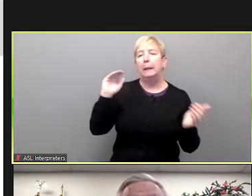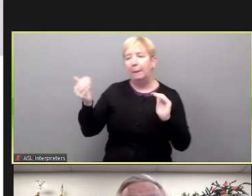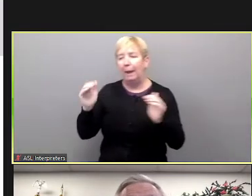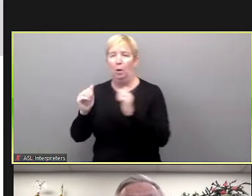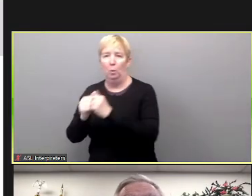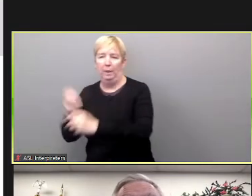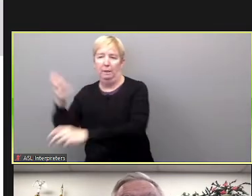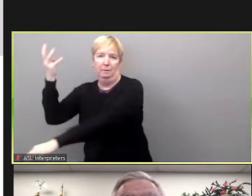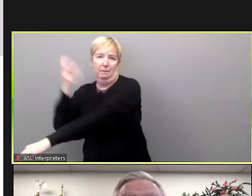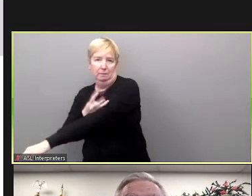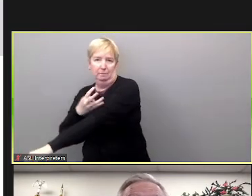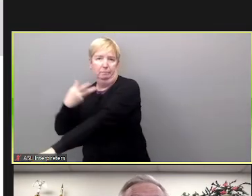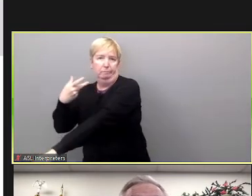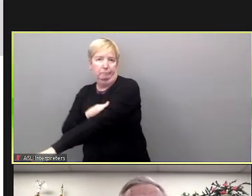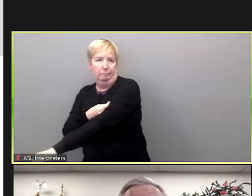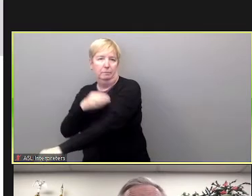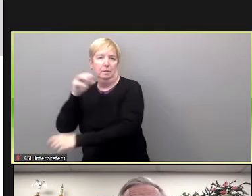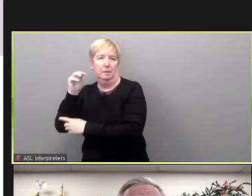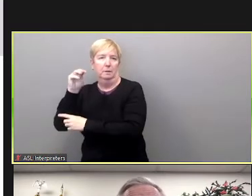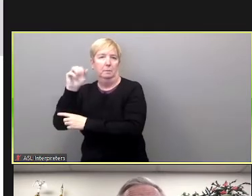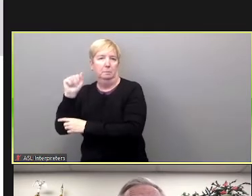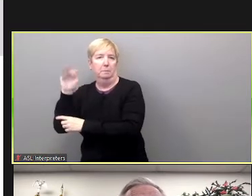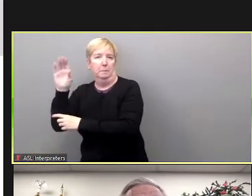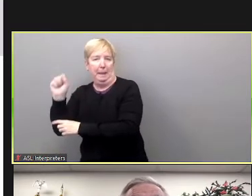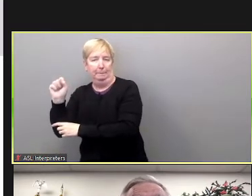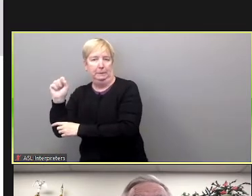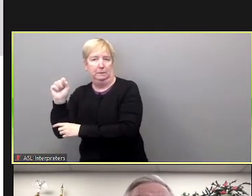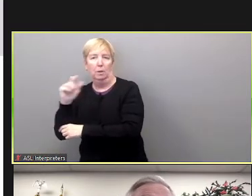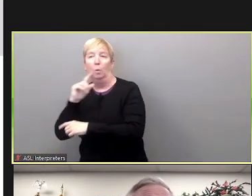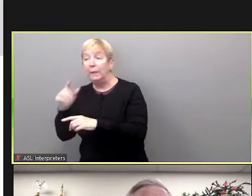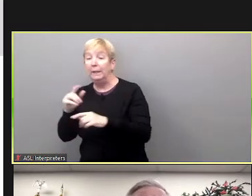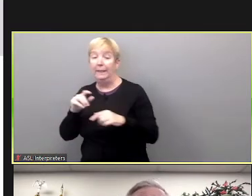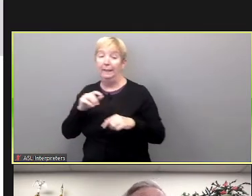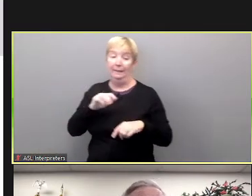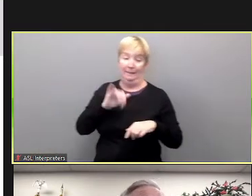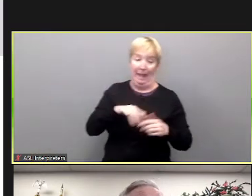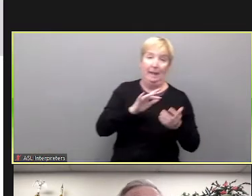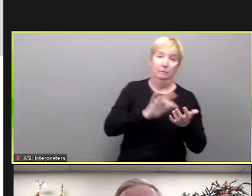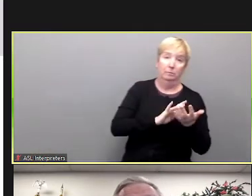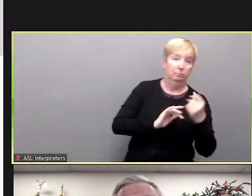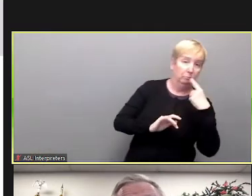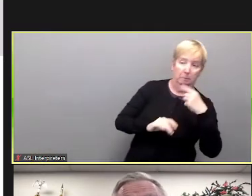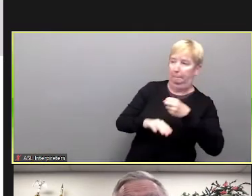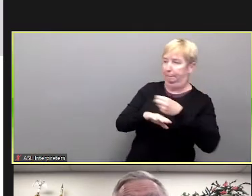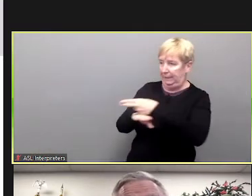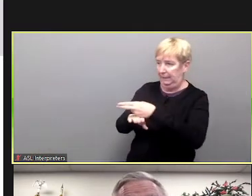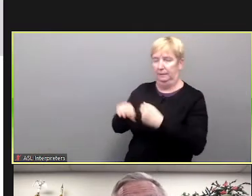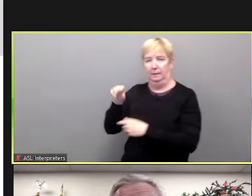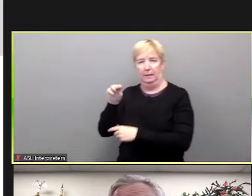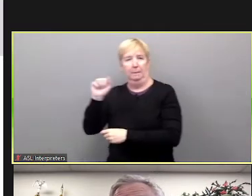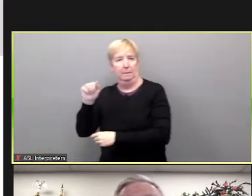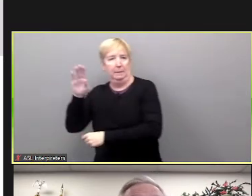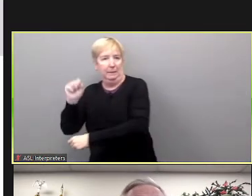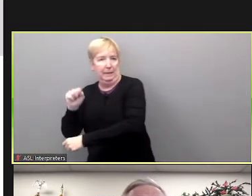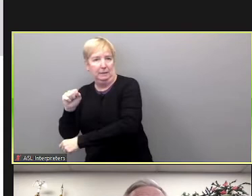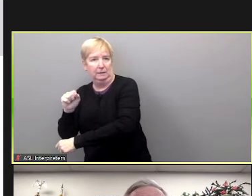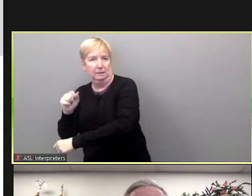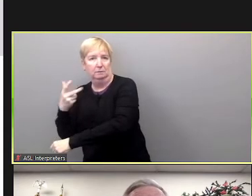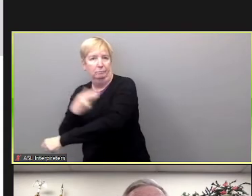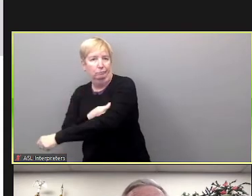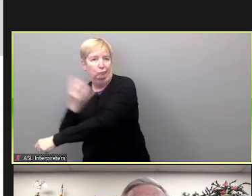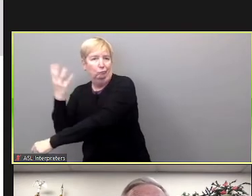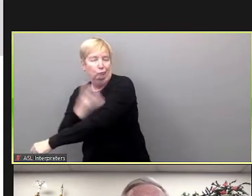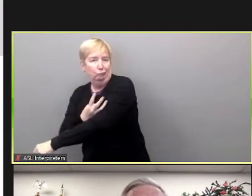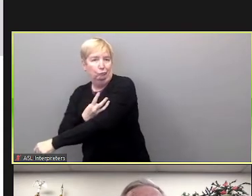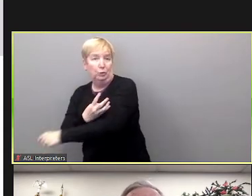subcutaneous infusion of one of the monoclonal antibodies. So this is a wonderful new tool in our